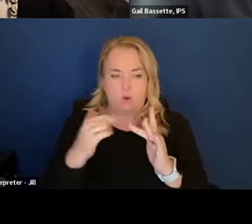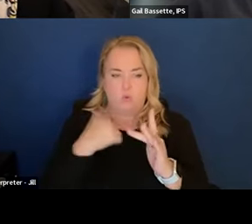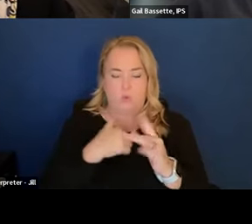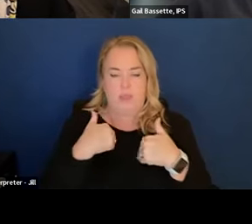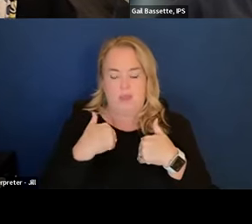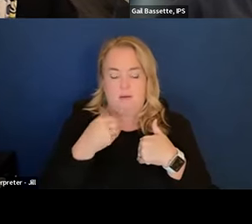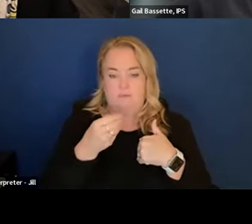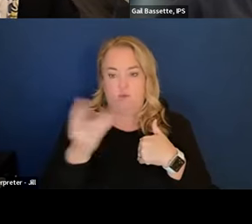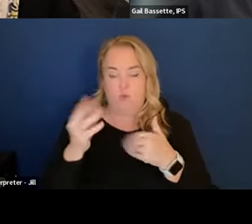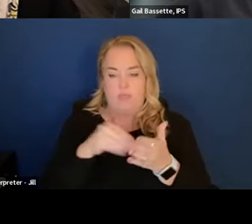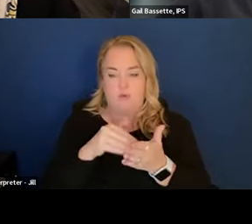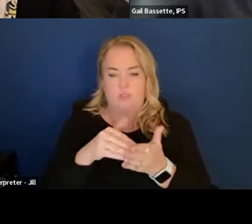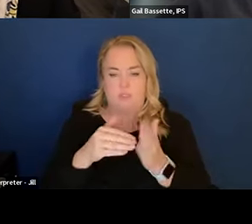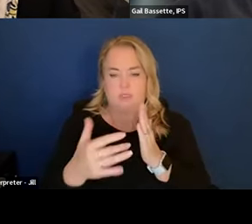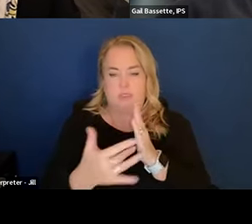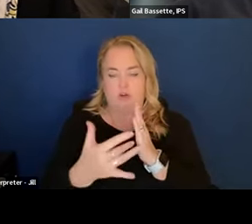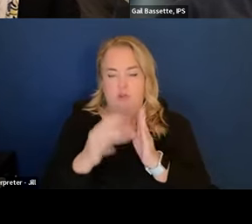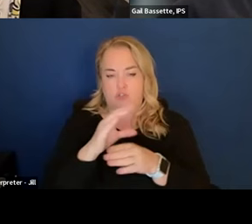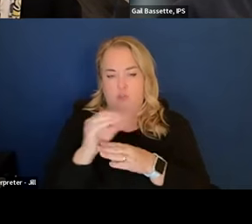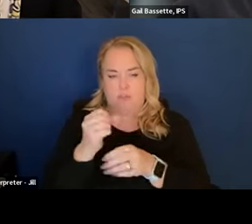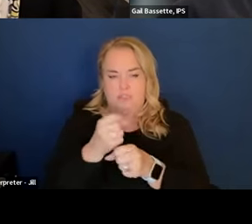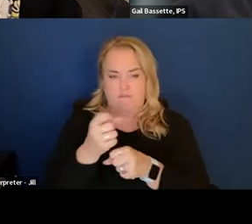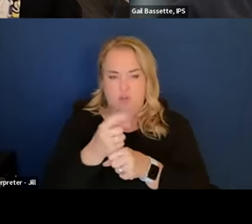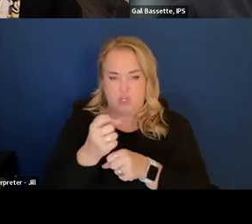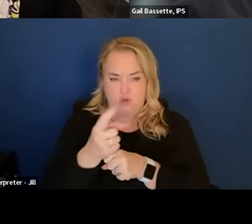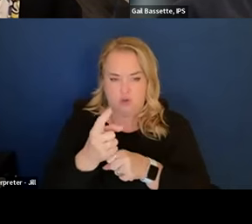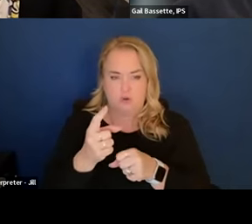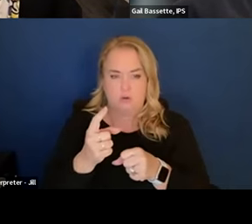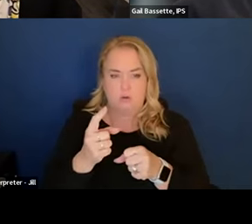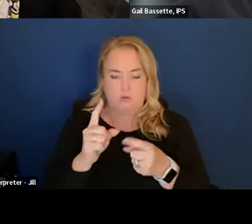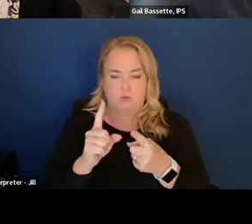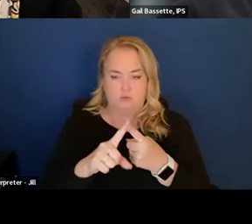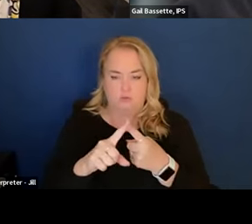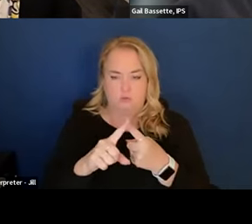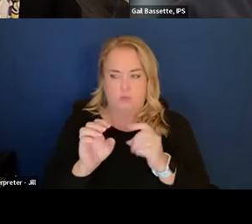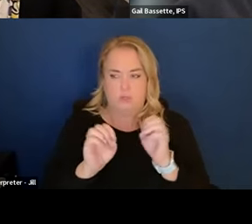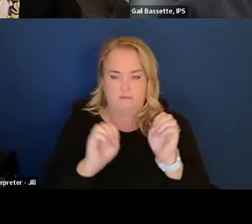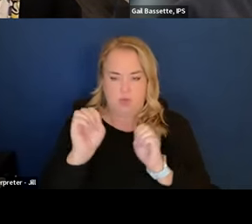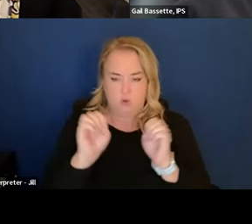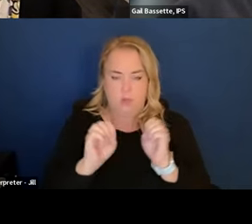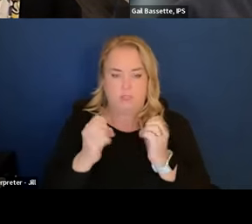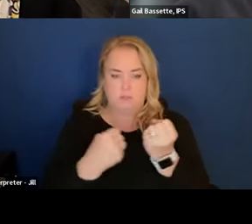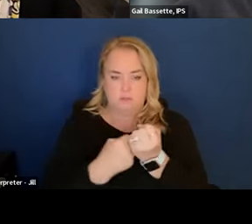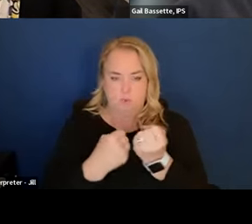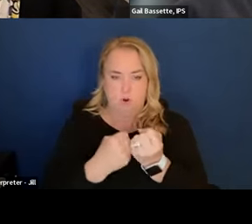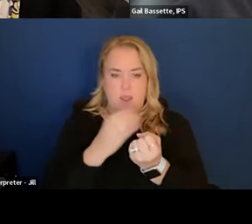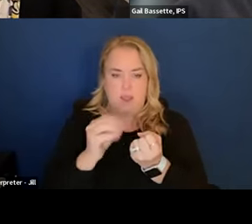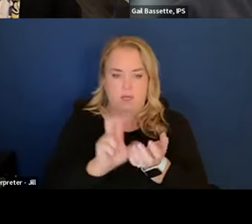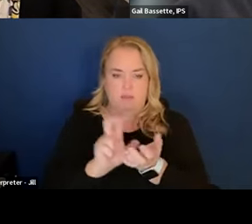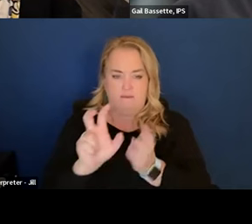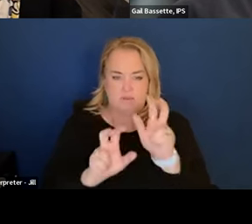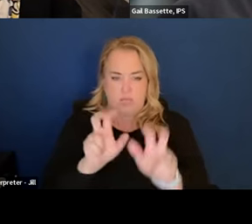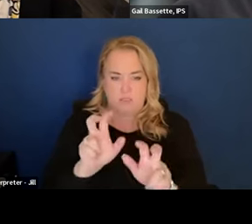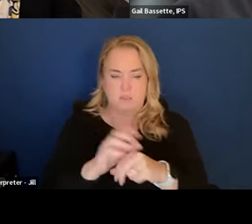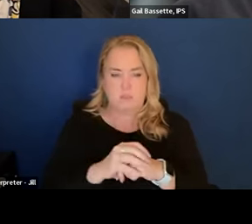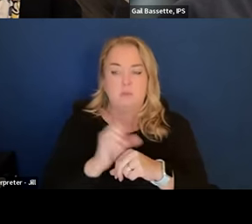thousand technology companies a year with which to evaluate, potentially support and or invest in. So in